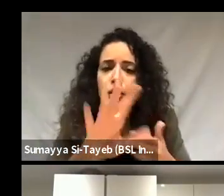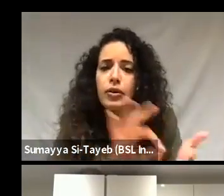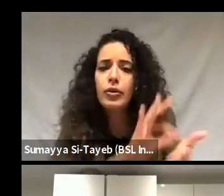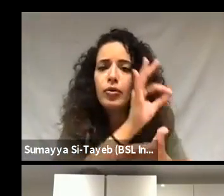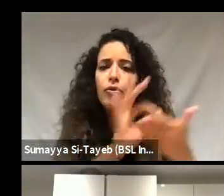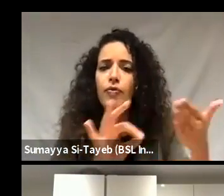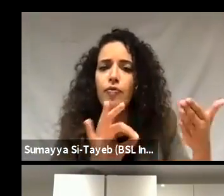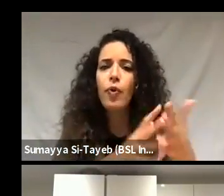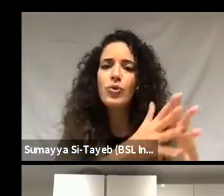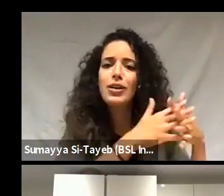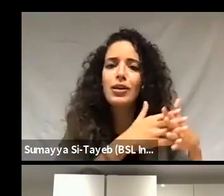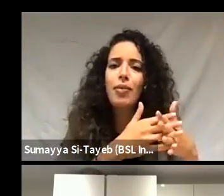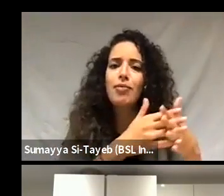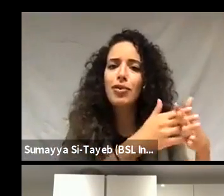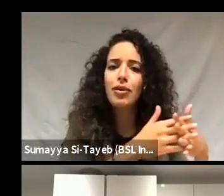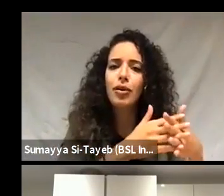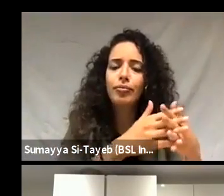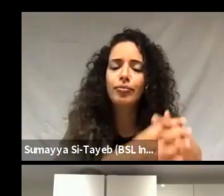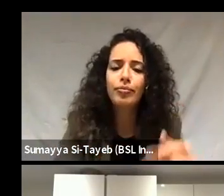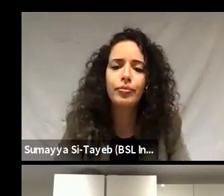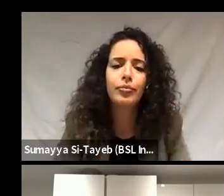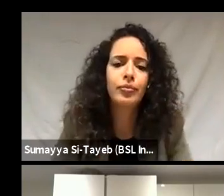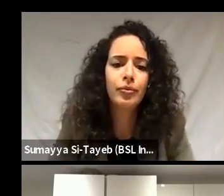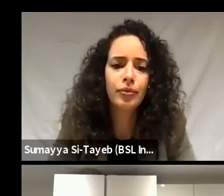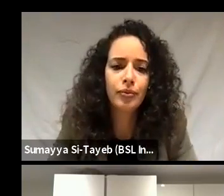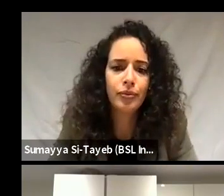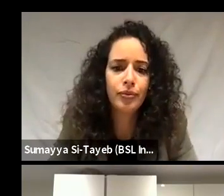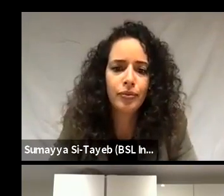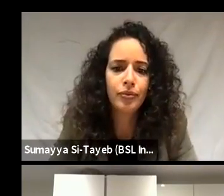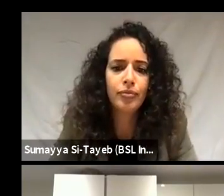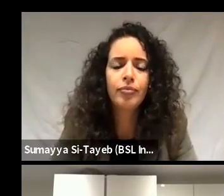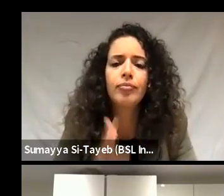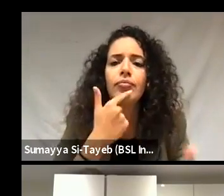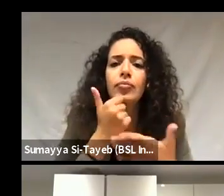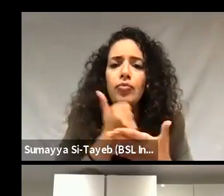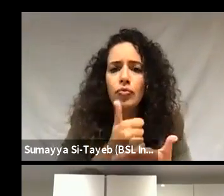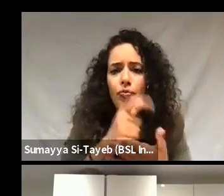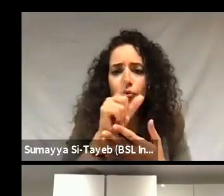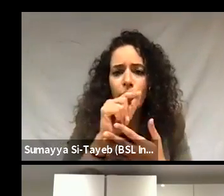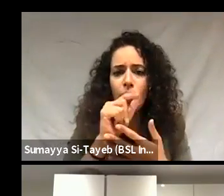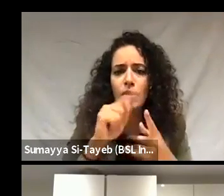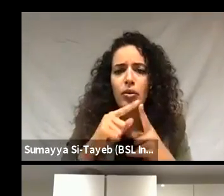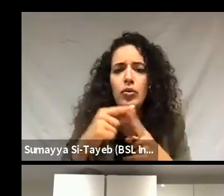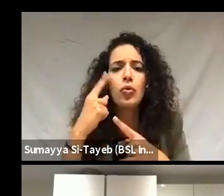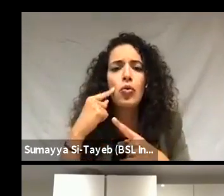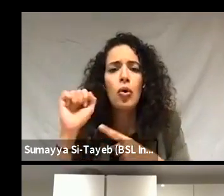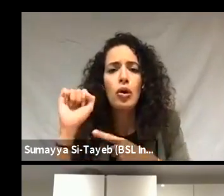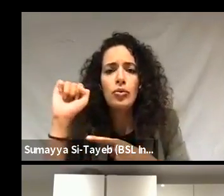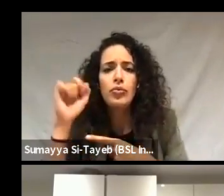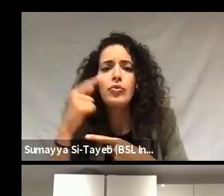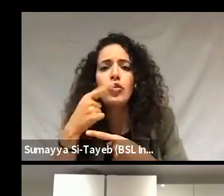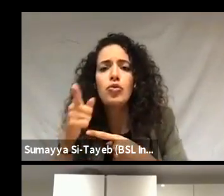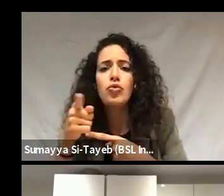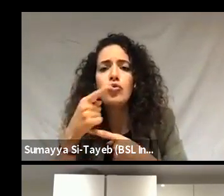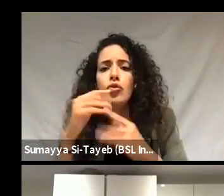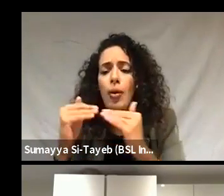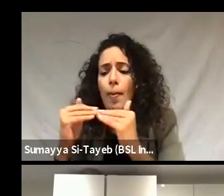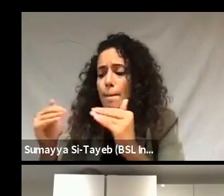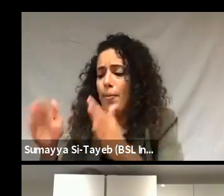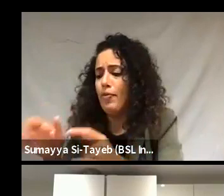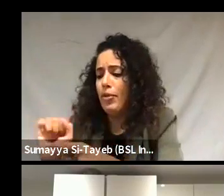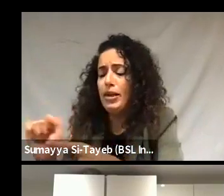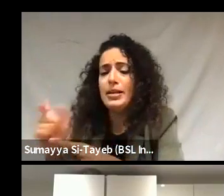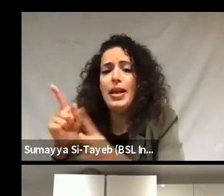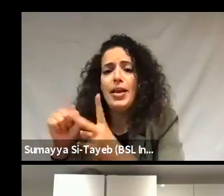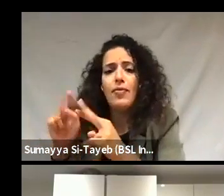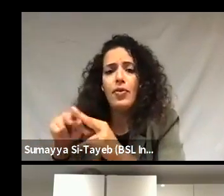United States, recommendation 11, white supremacist voices should only be platformed if their views can be adequately